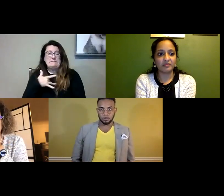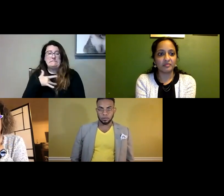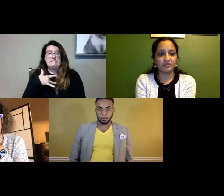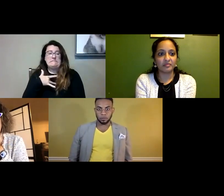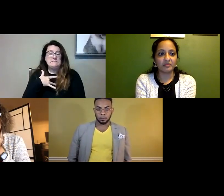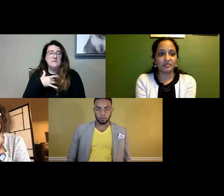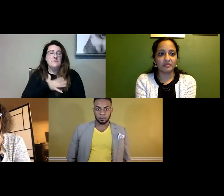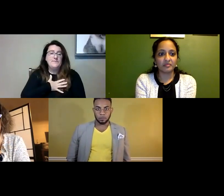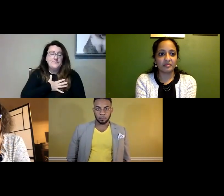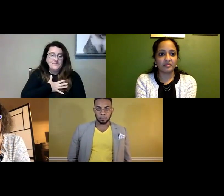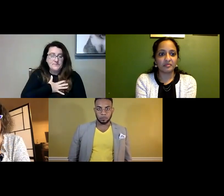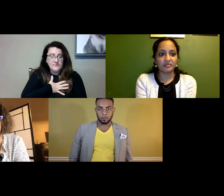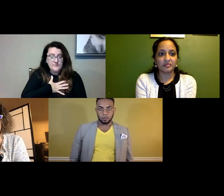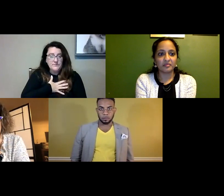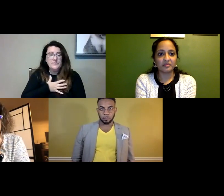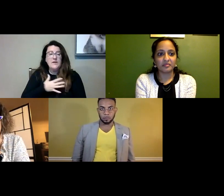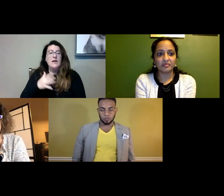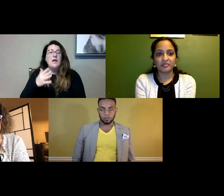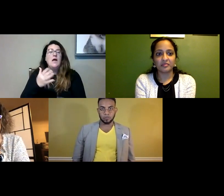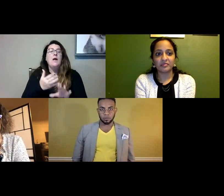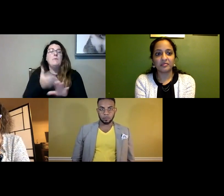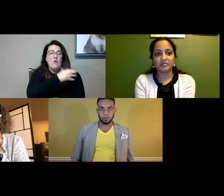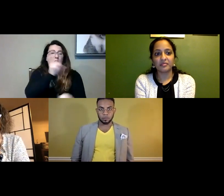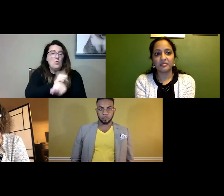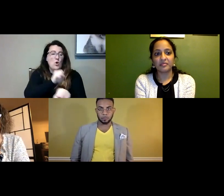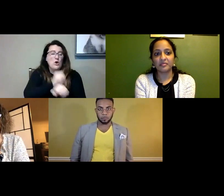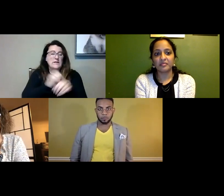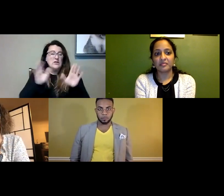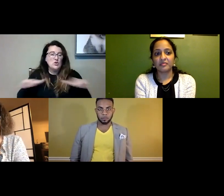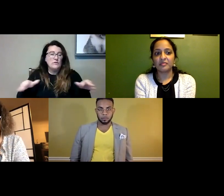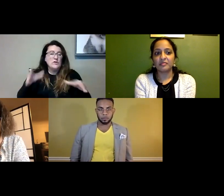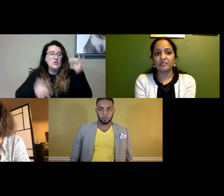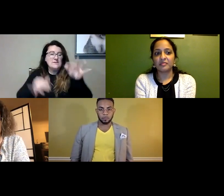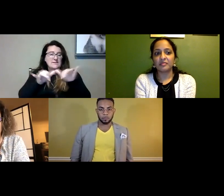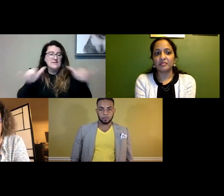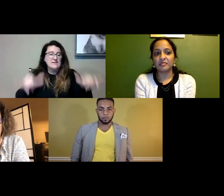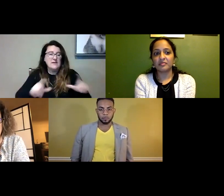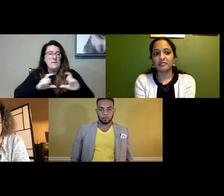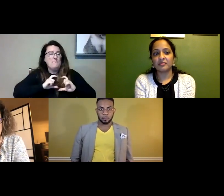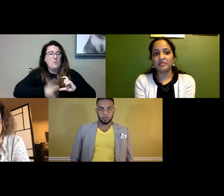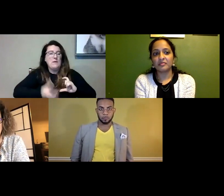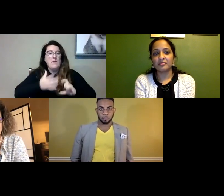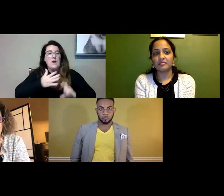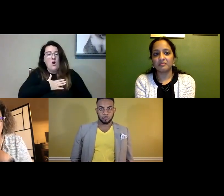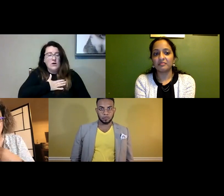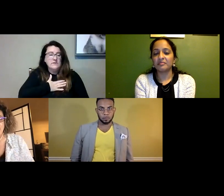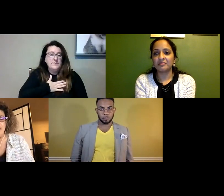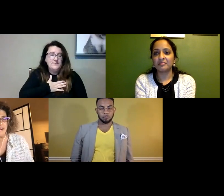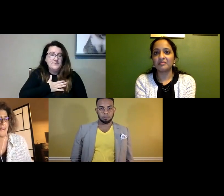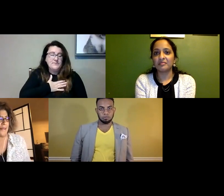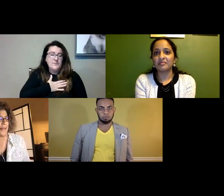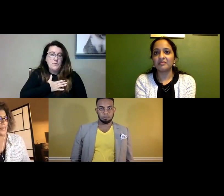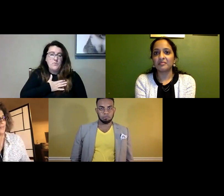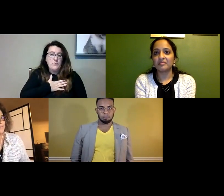dear. Like I used to work in a juvenile justice system and it used to break my heart.